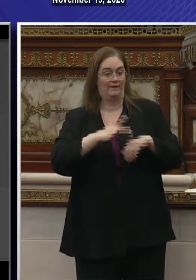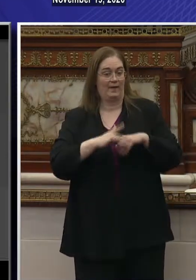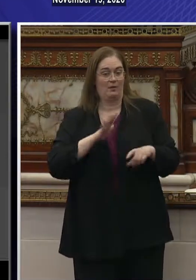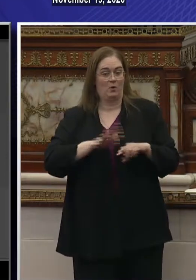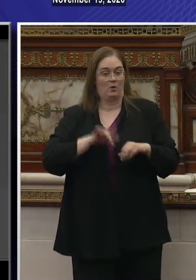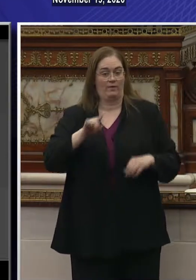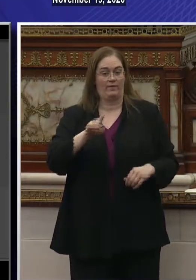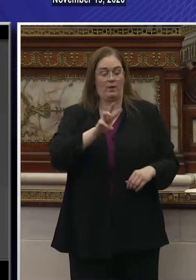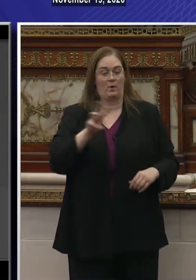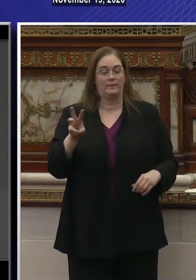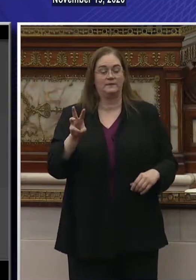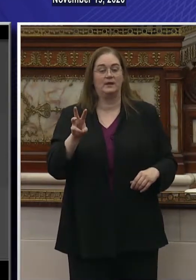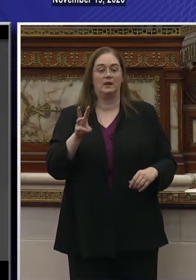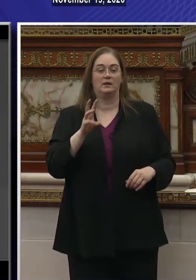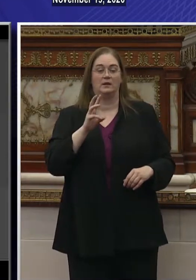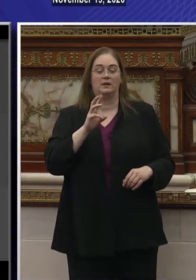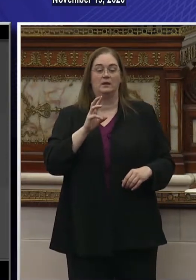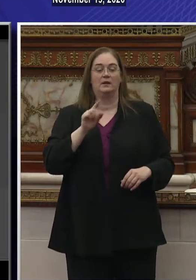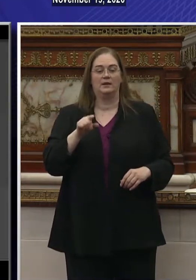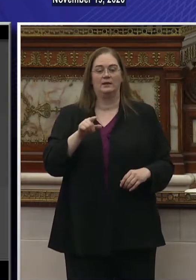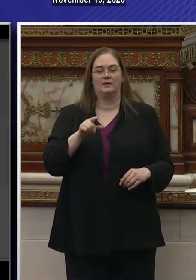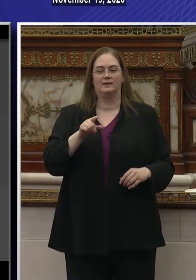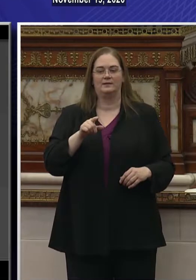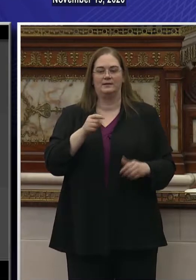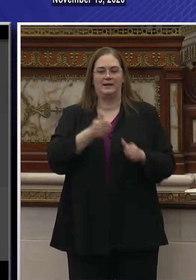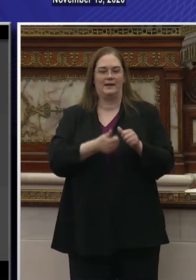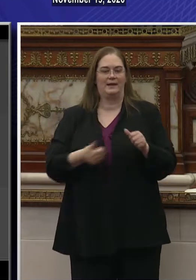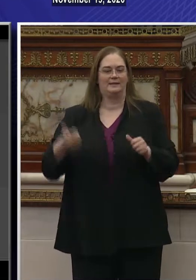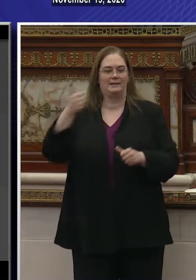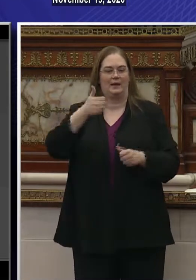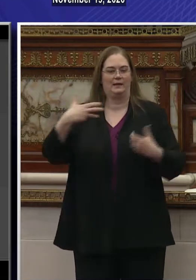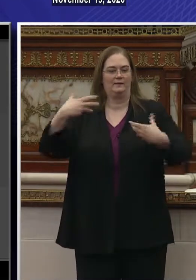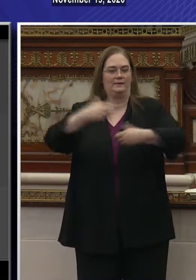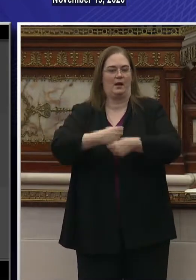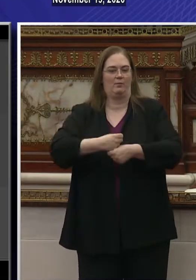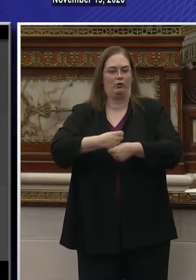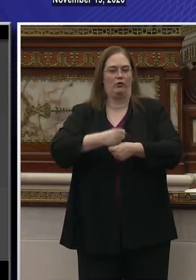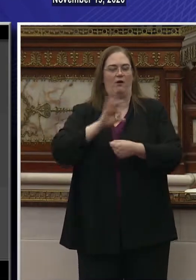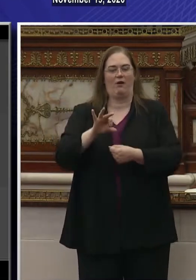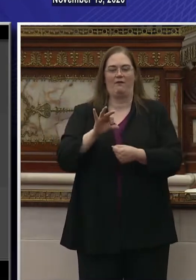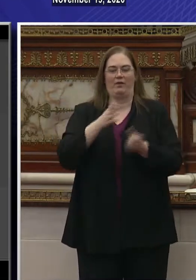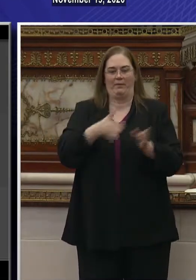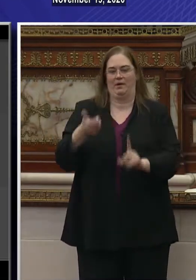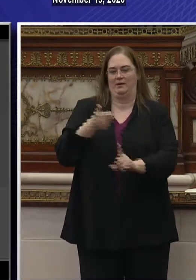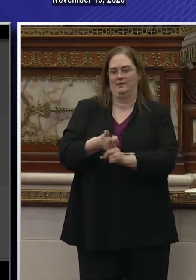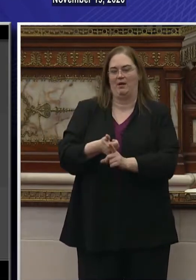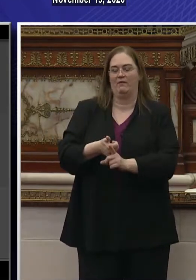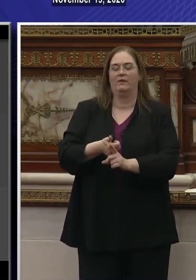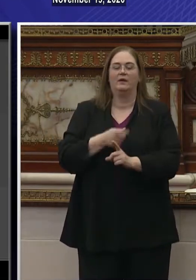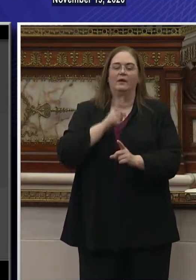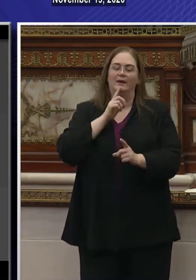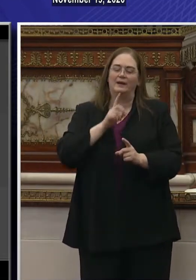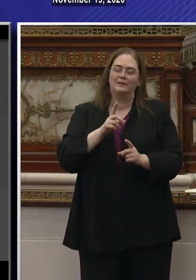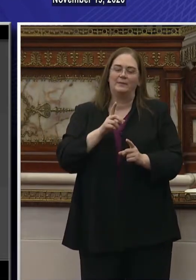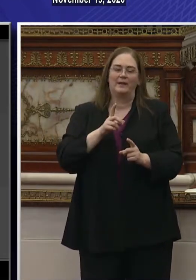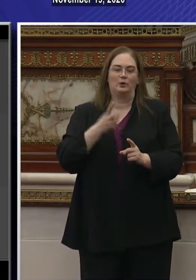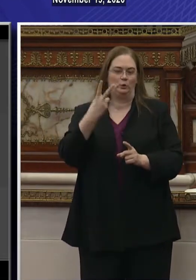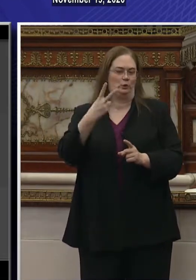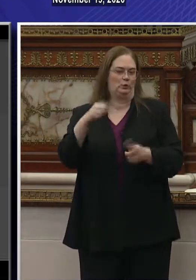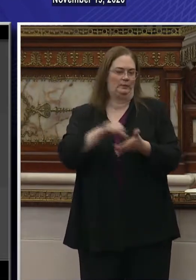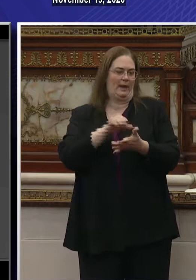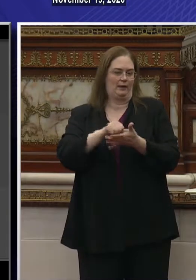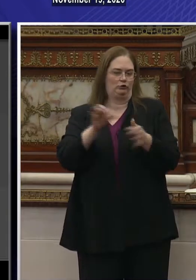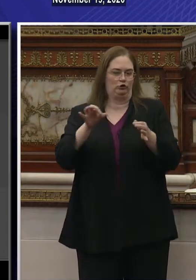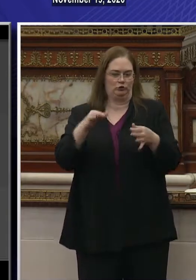that website is the executive summary for the plan. It is basically a